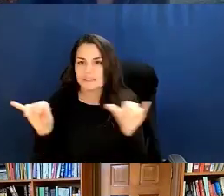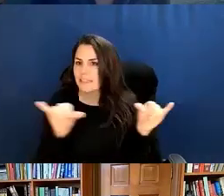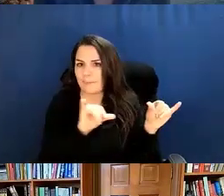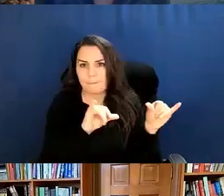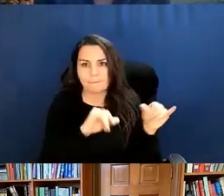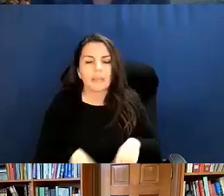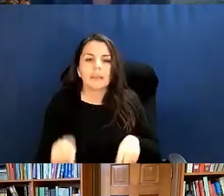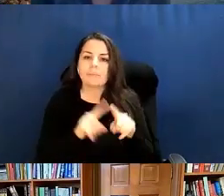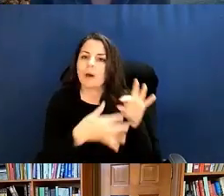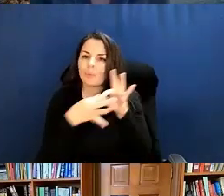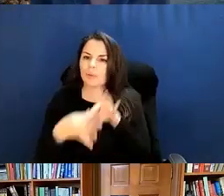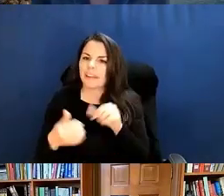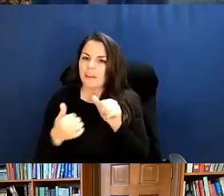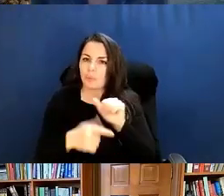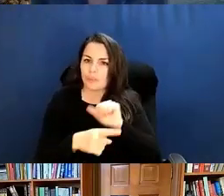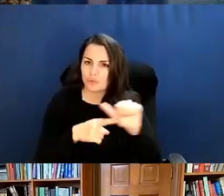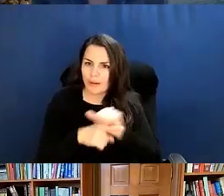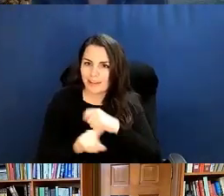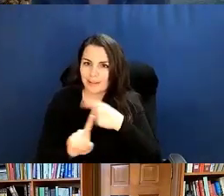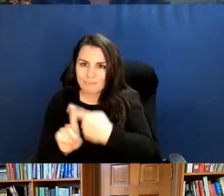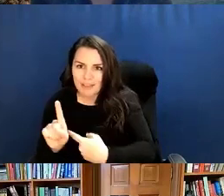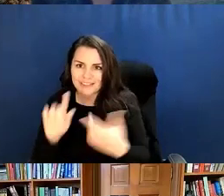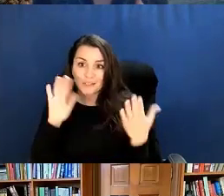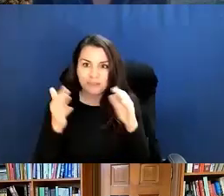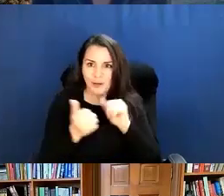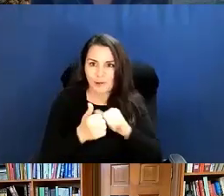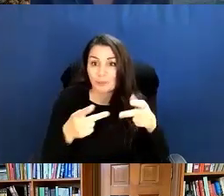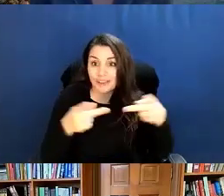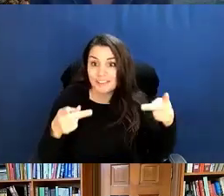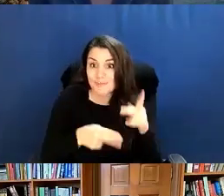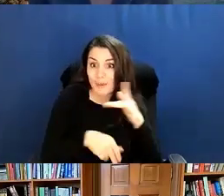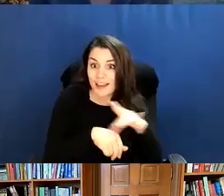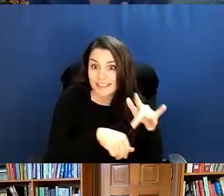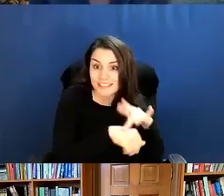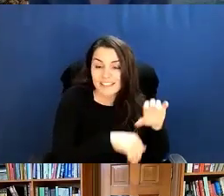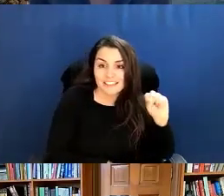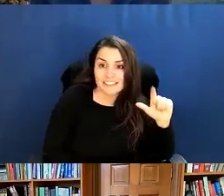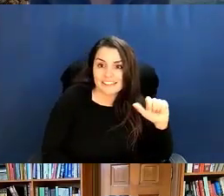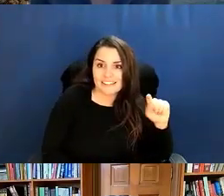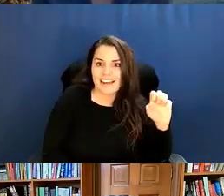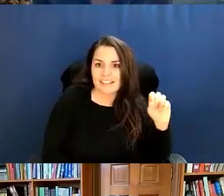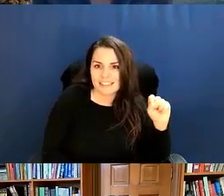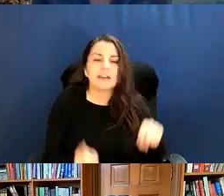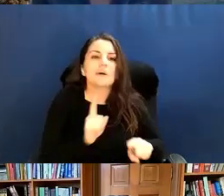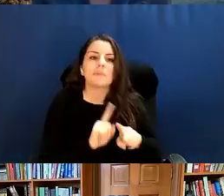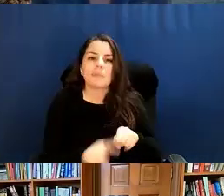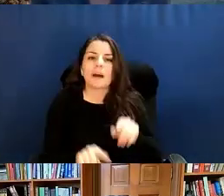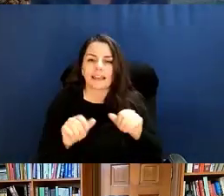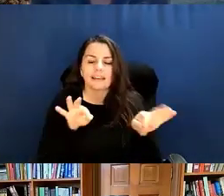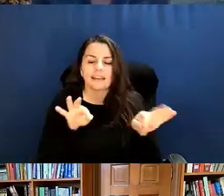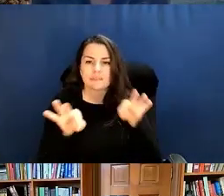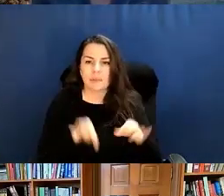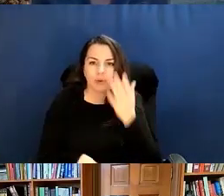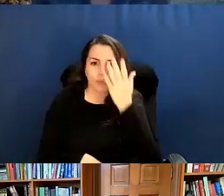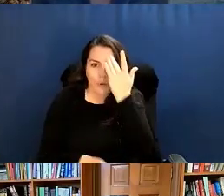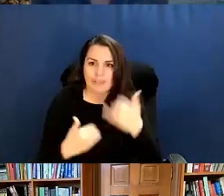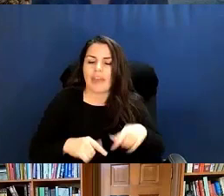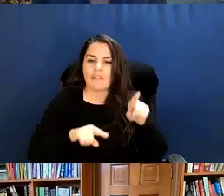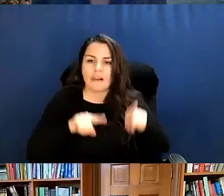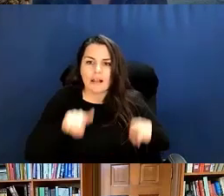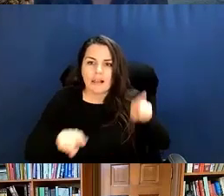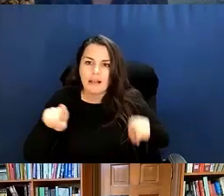We have about 2 more minutes. If there's time, maybe for one question in the. So Lisa, I like this